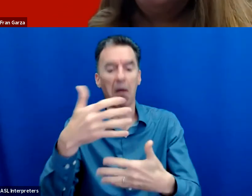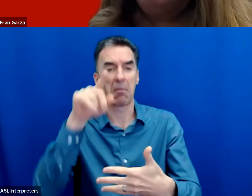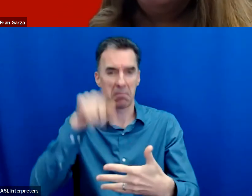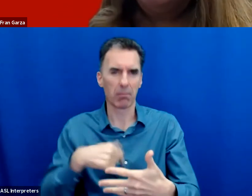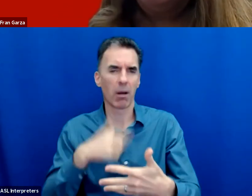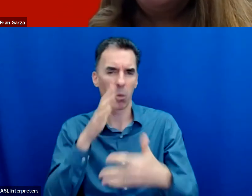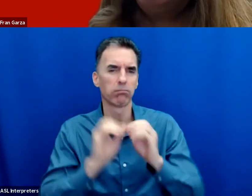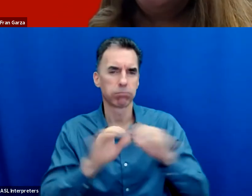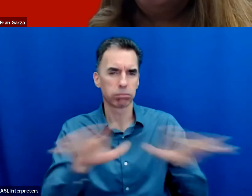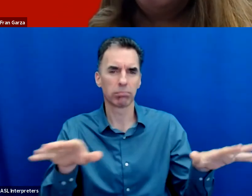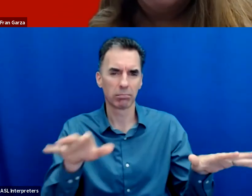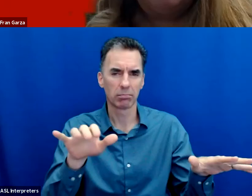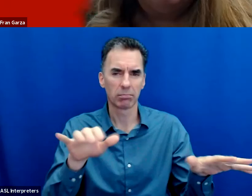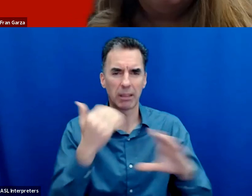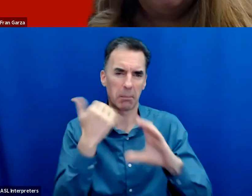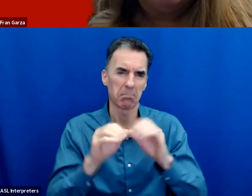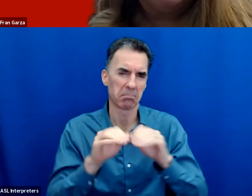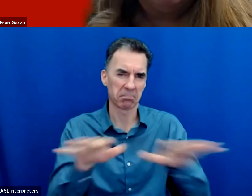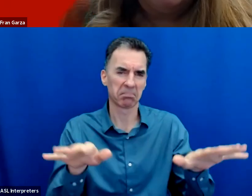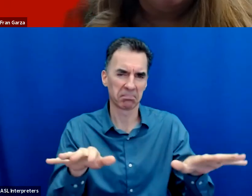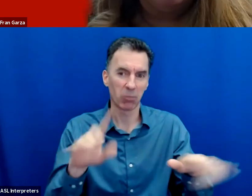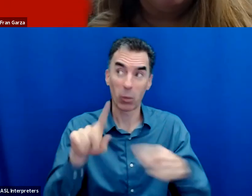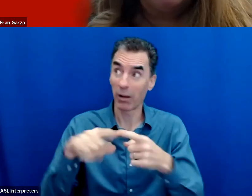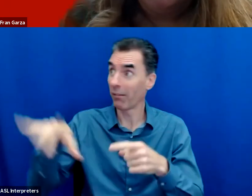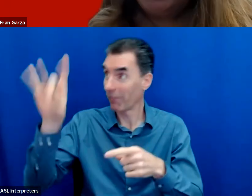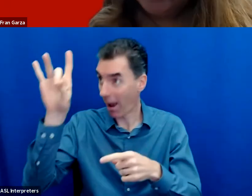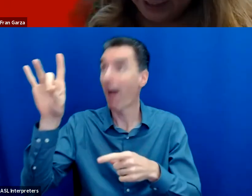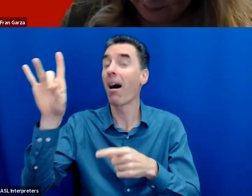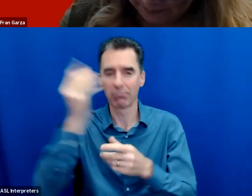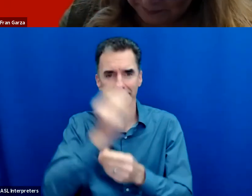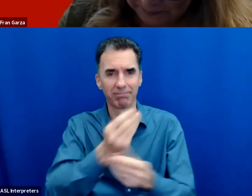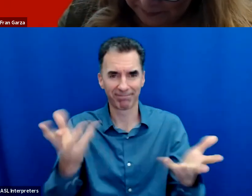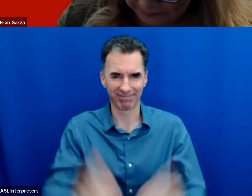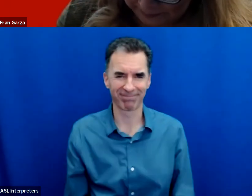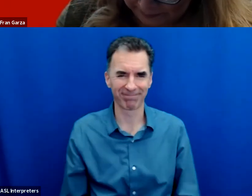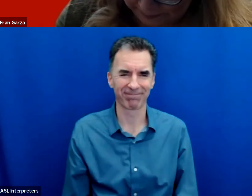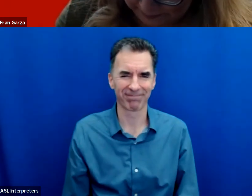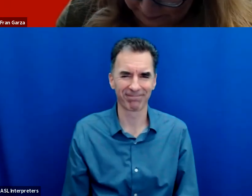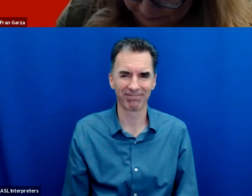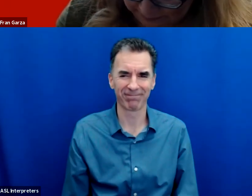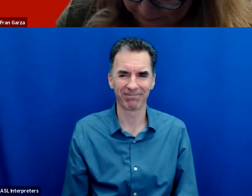with everybody with that through an email once I'm able to find out from the rest of our HR team.